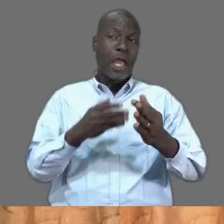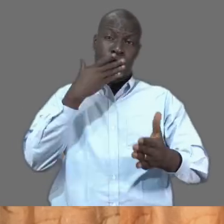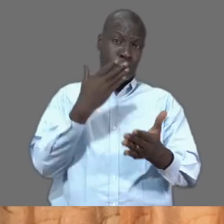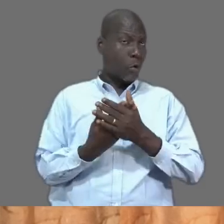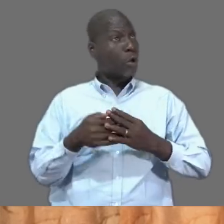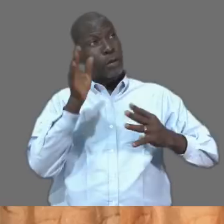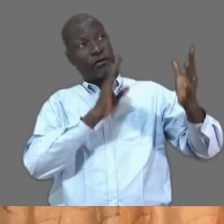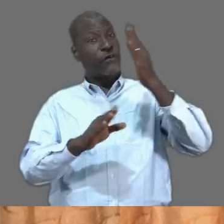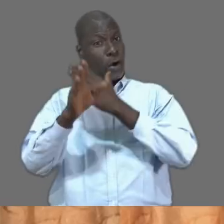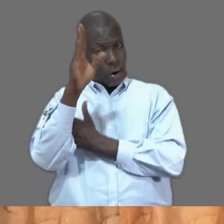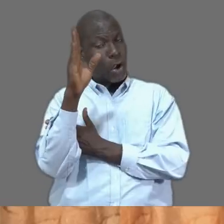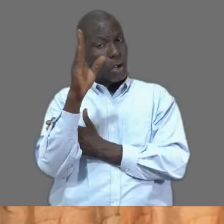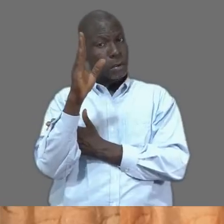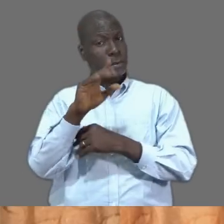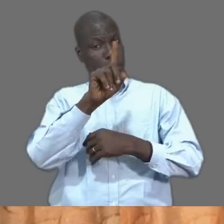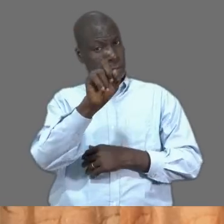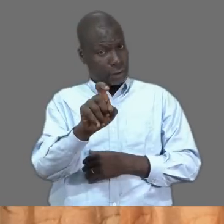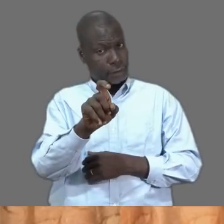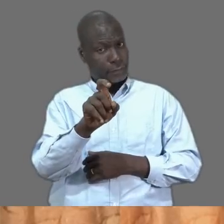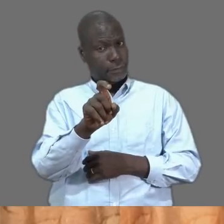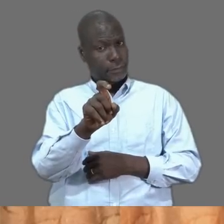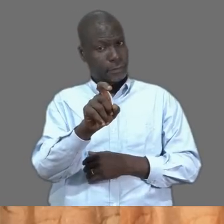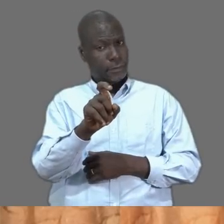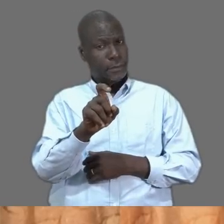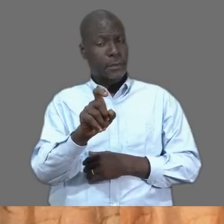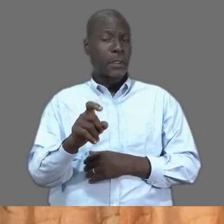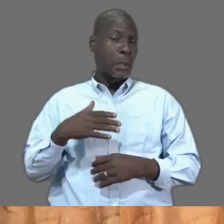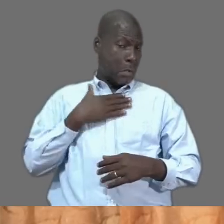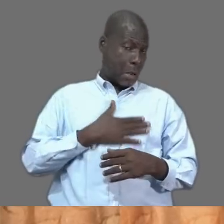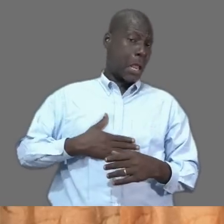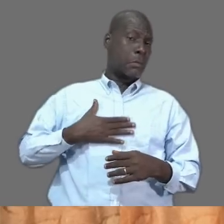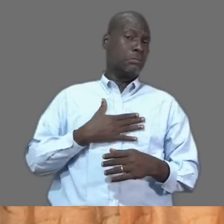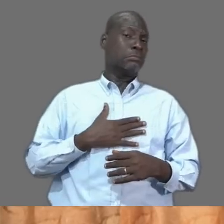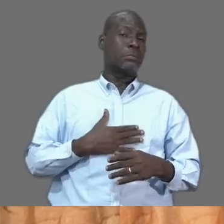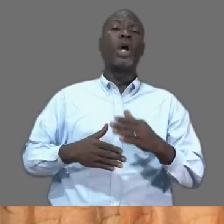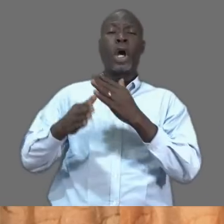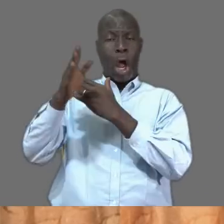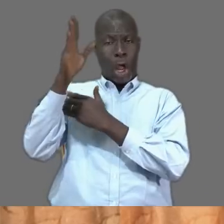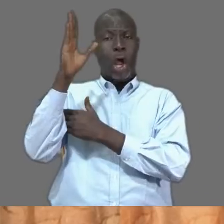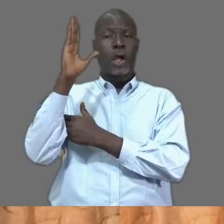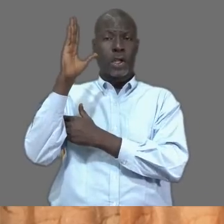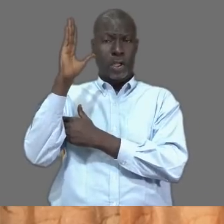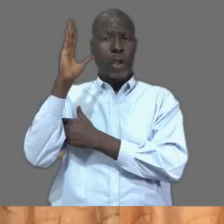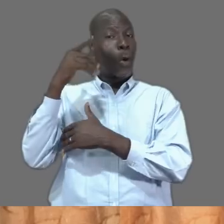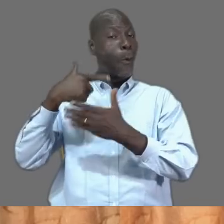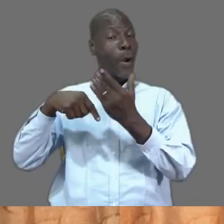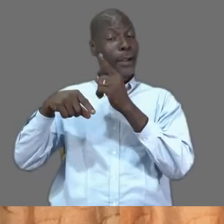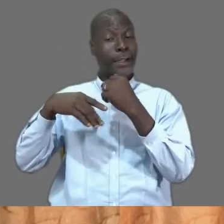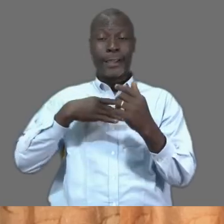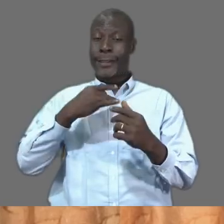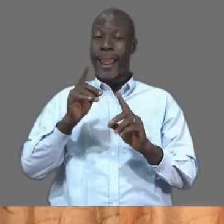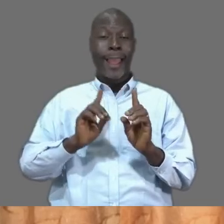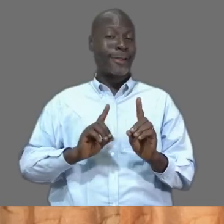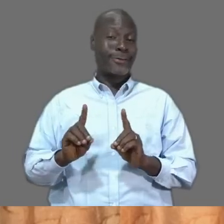any. Na I saw Onipani ana. Yeah. Onyango pon ni ope